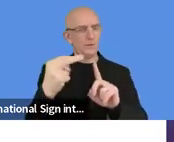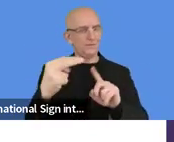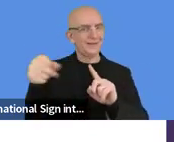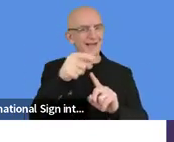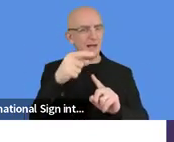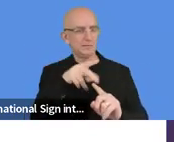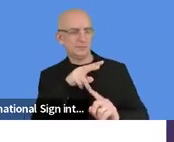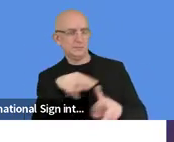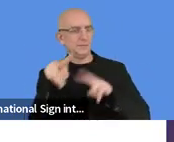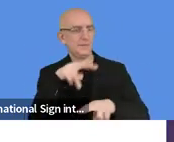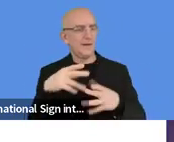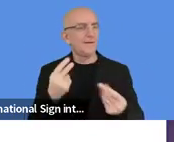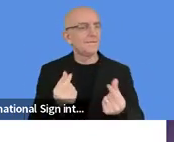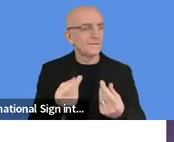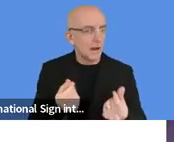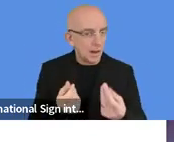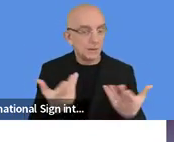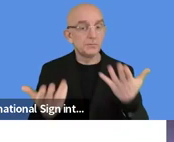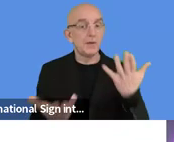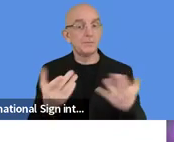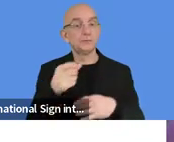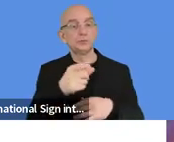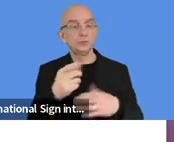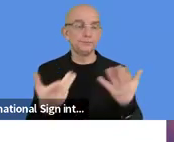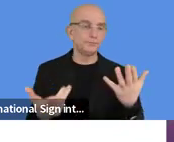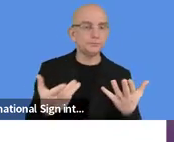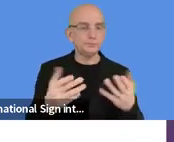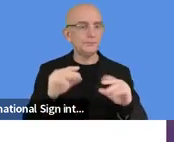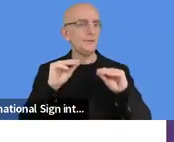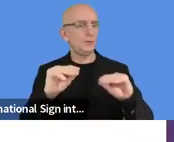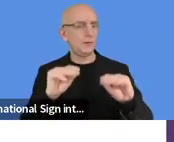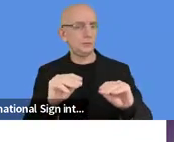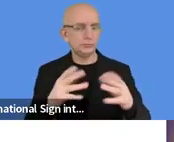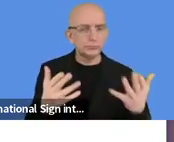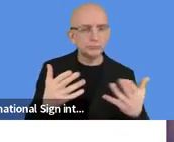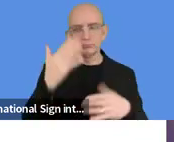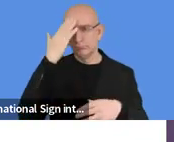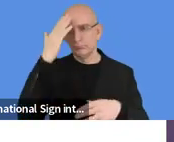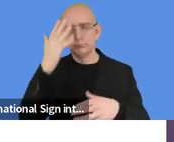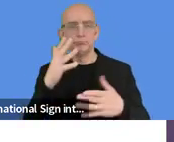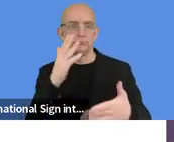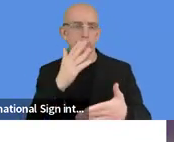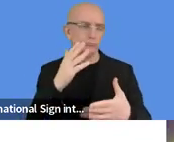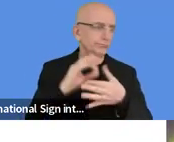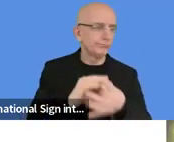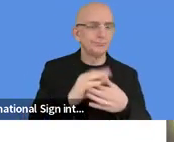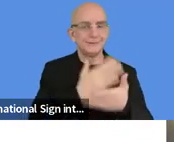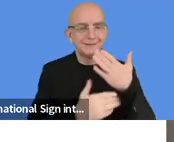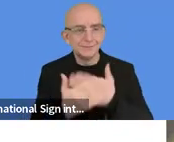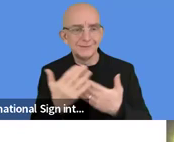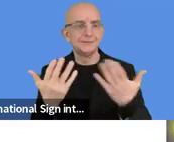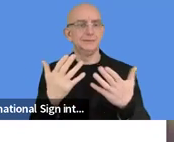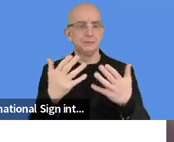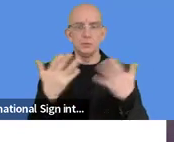primary school, or getting women with disabilities into STEM fields. And the value of that work is very tangible. We can